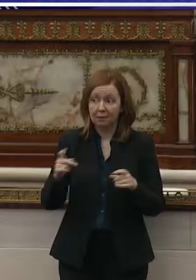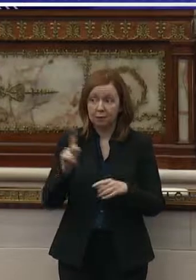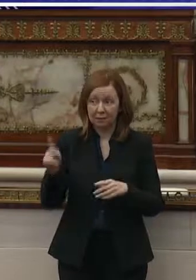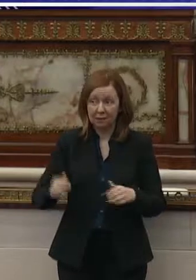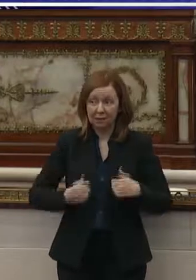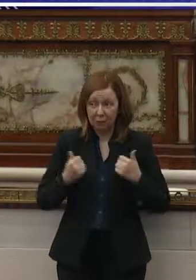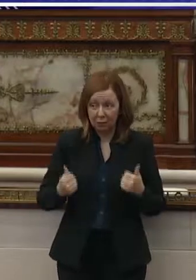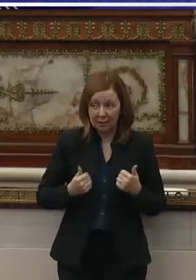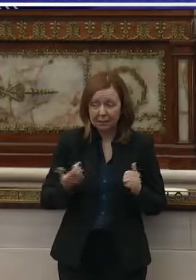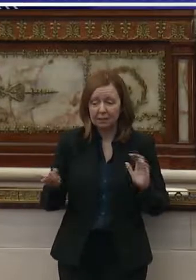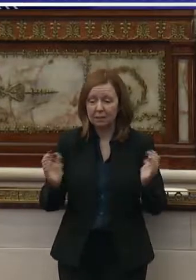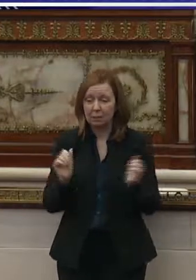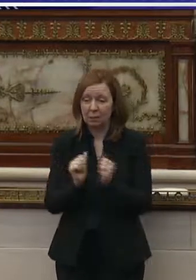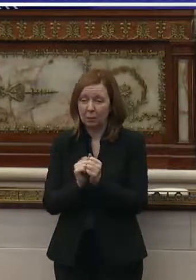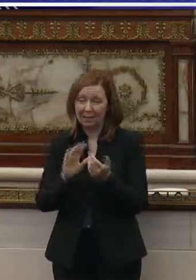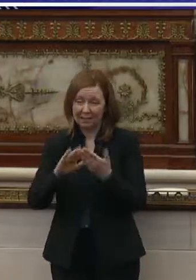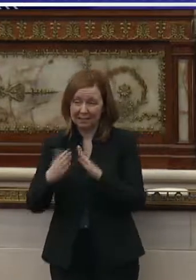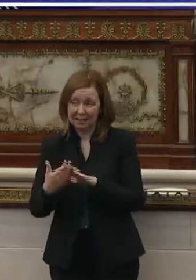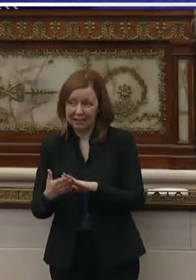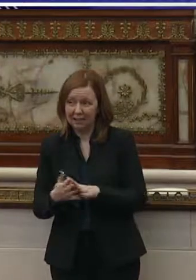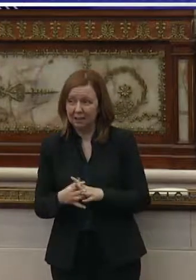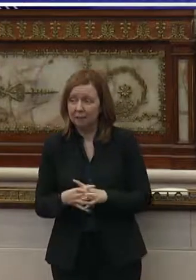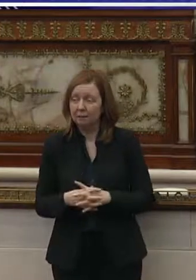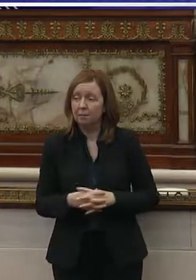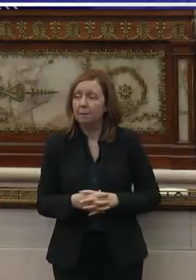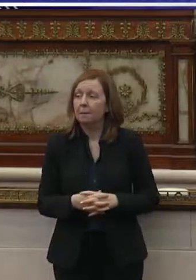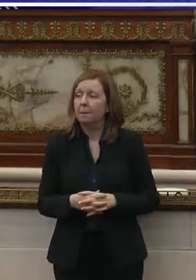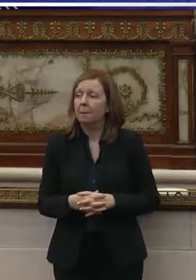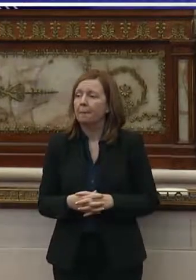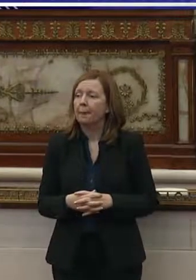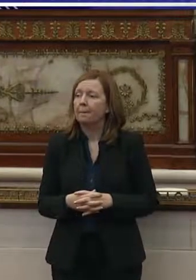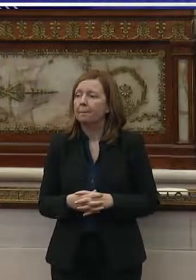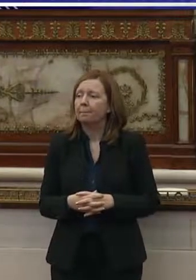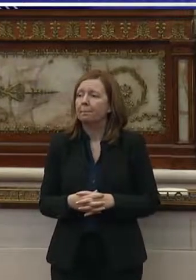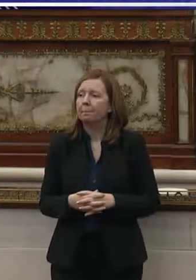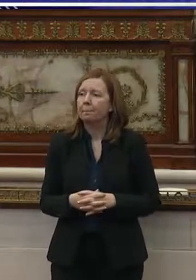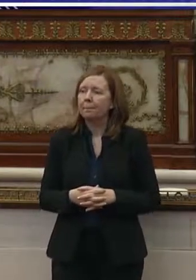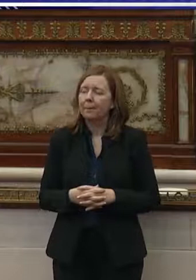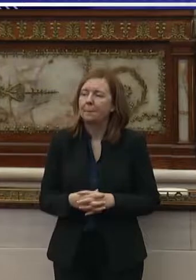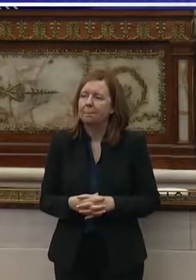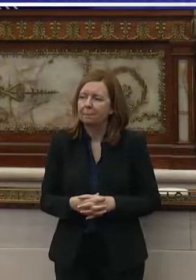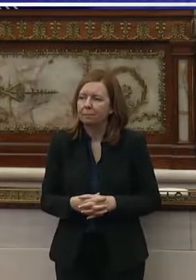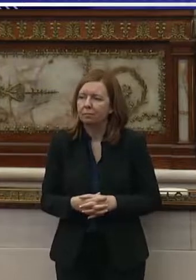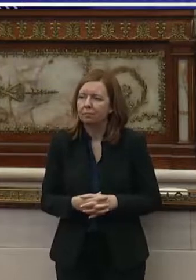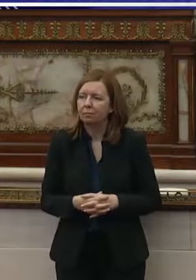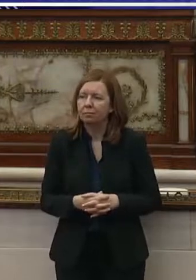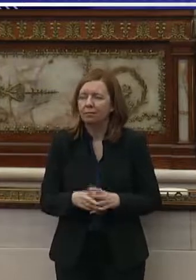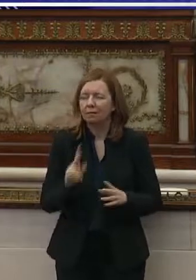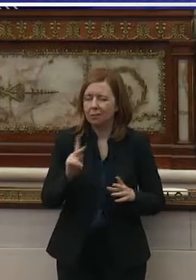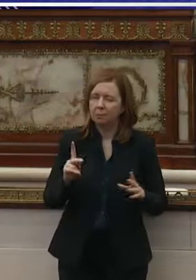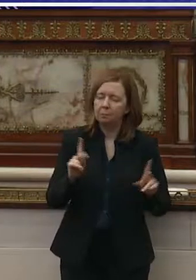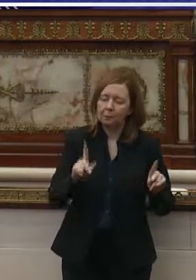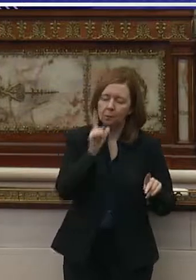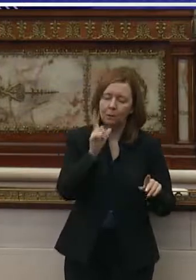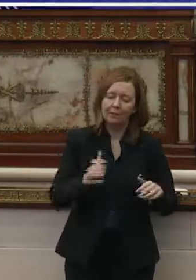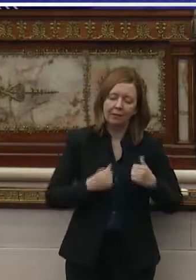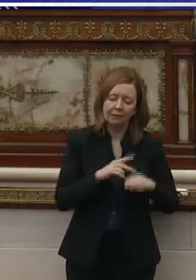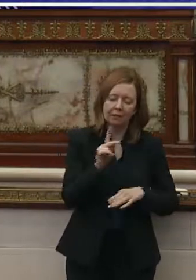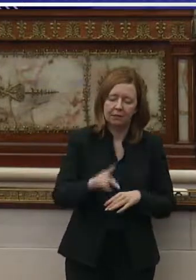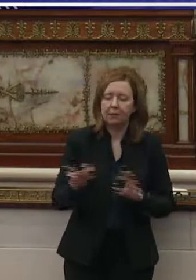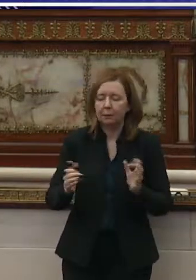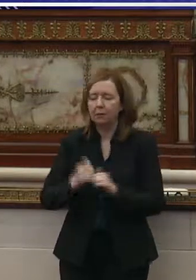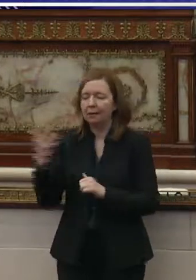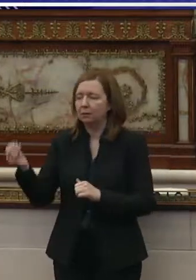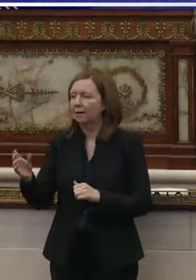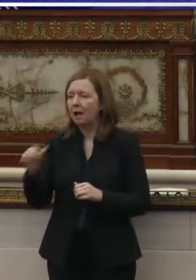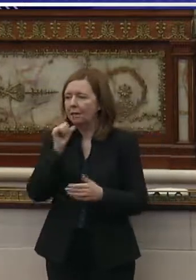residents versus the city residents? Philadelphia residents versus outside of the city. I have not